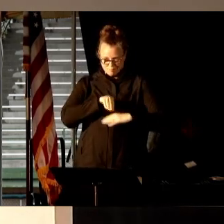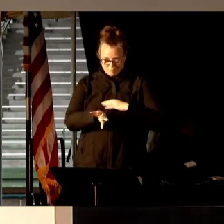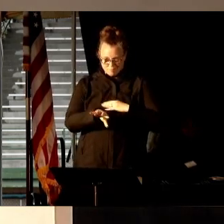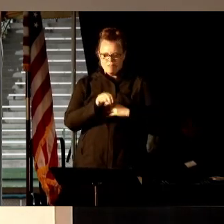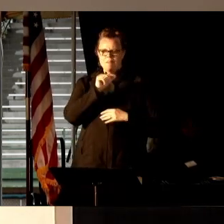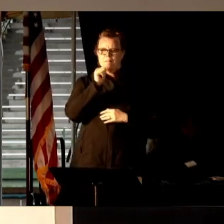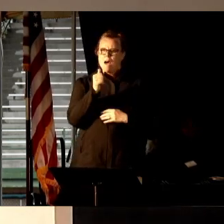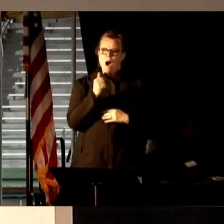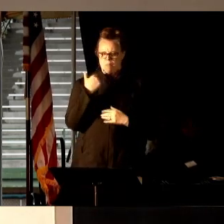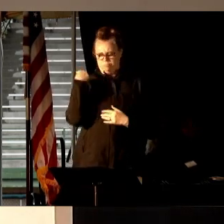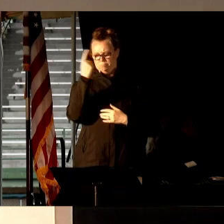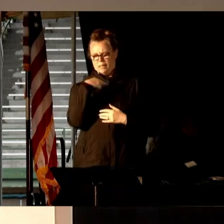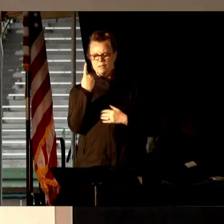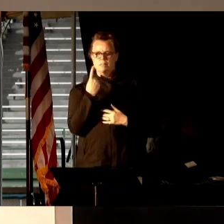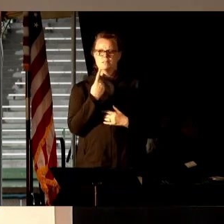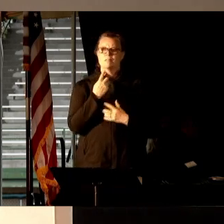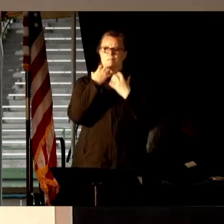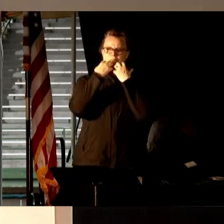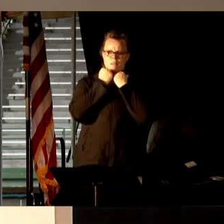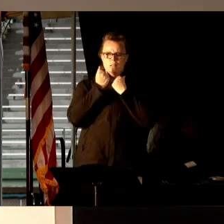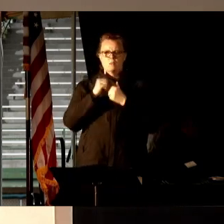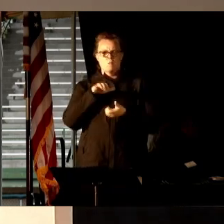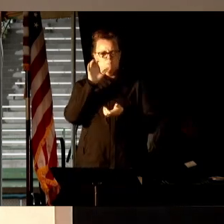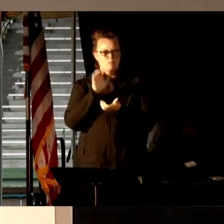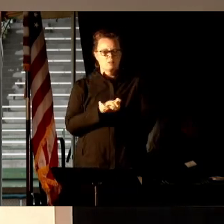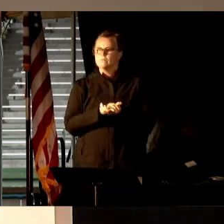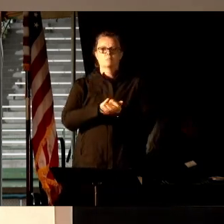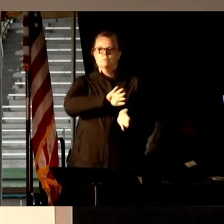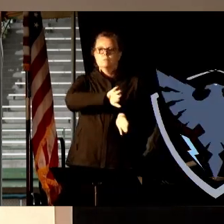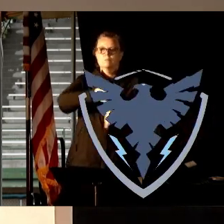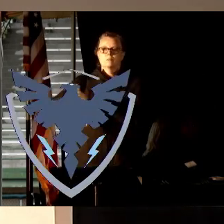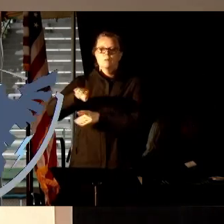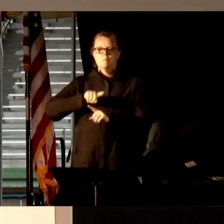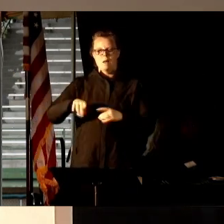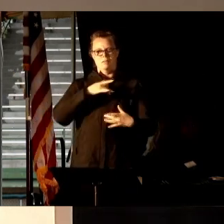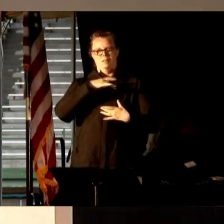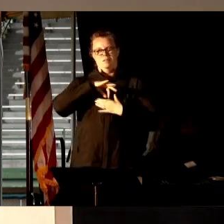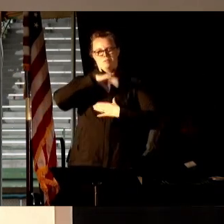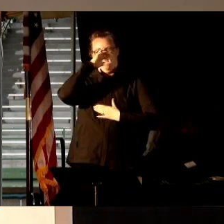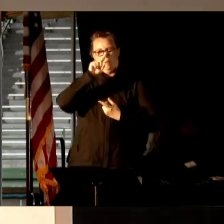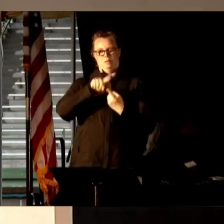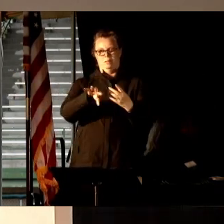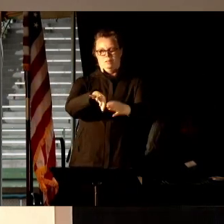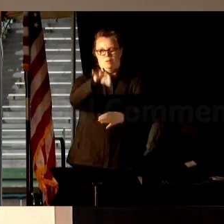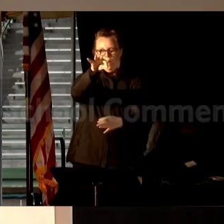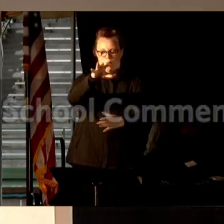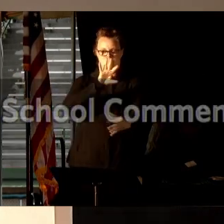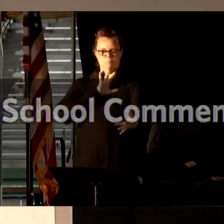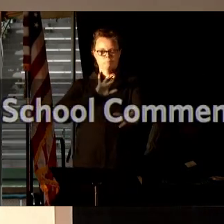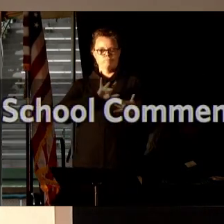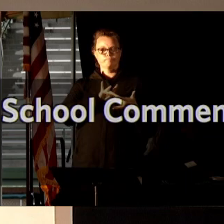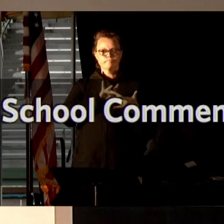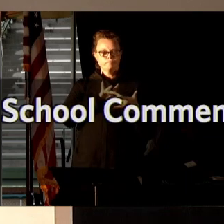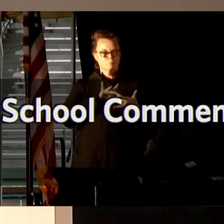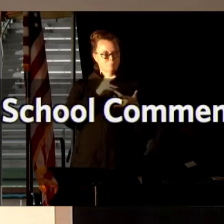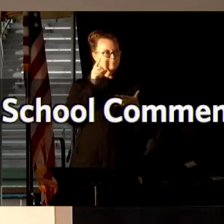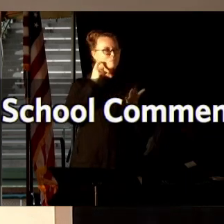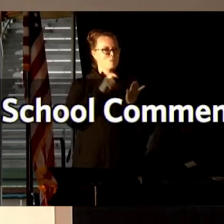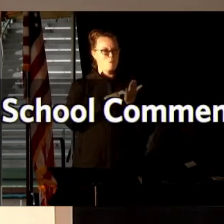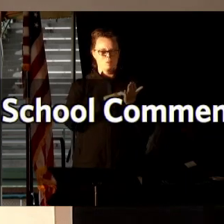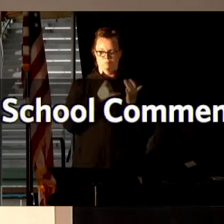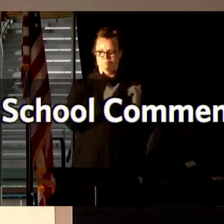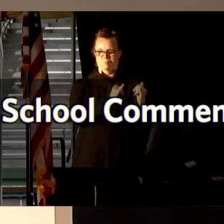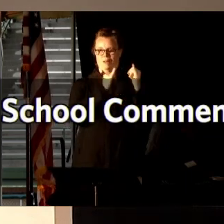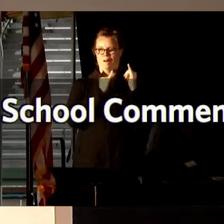or values or beliefs, but truly focus on a soul-connected level, we begin to notice how much we all have in common.